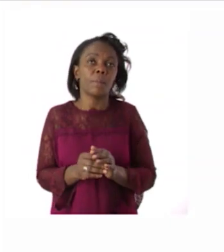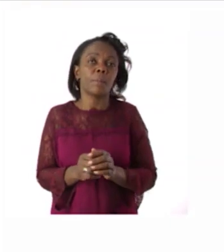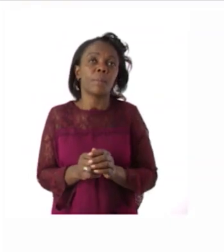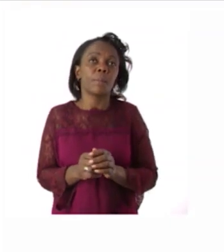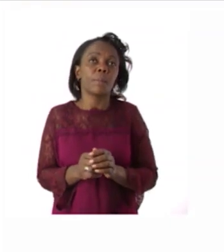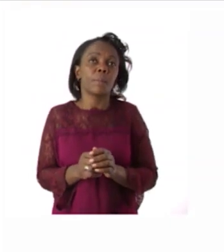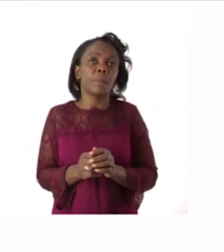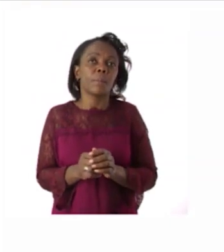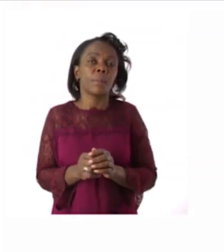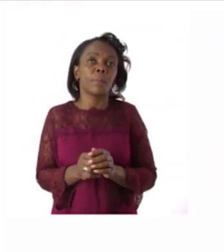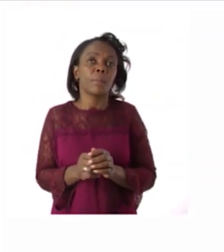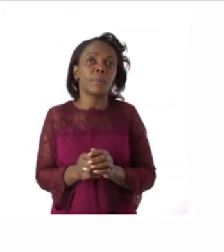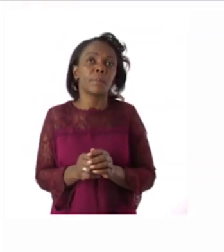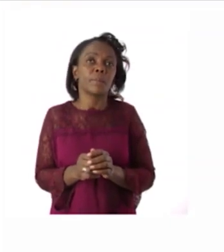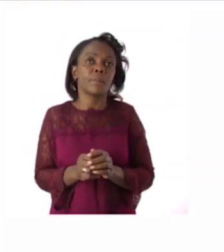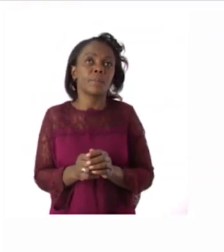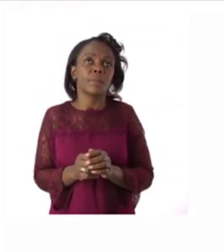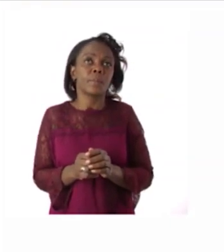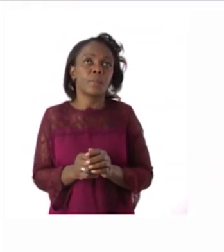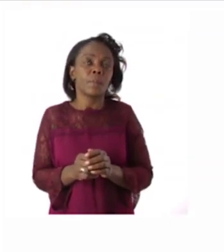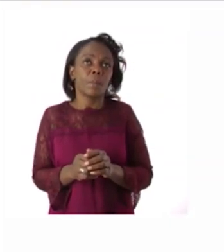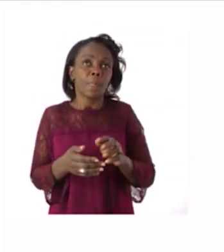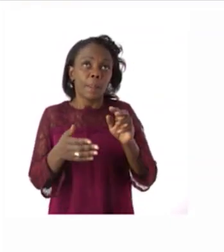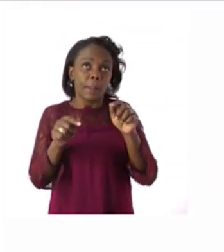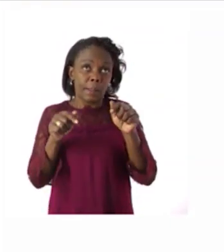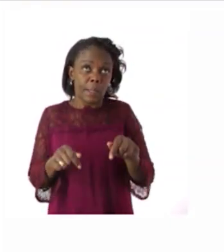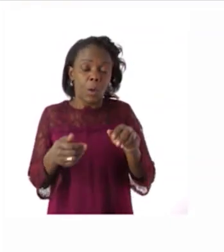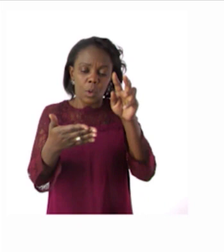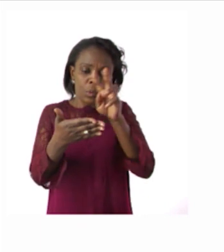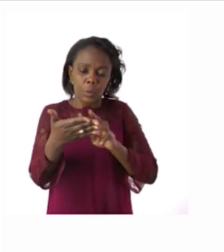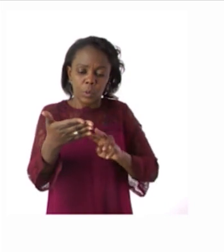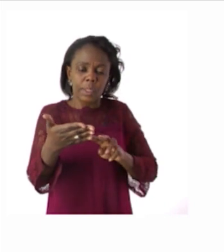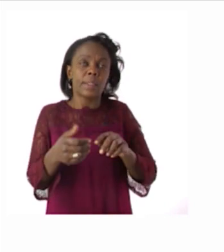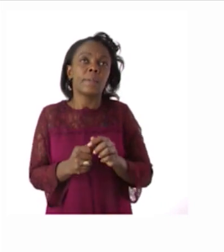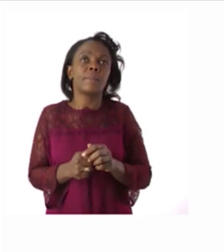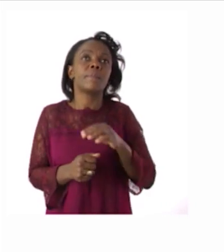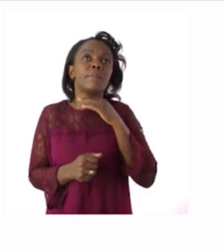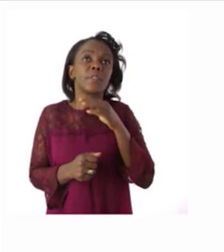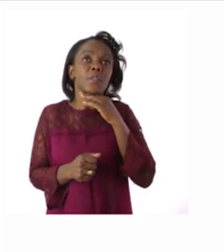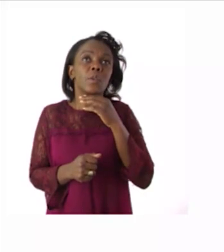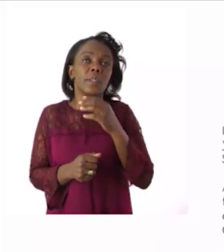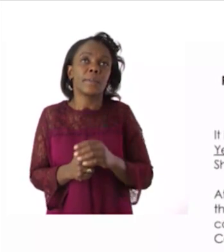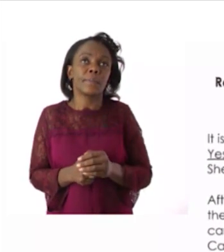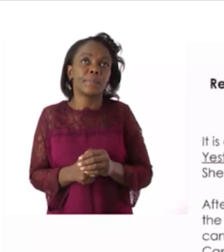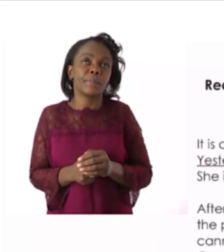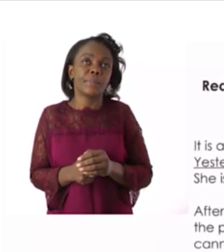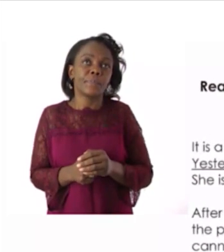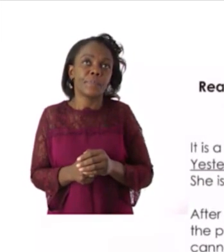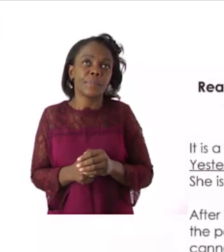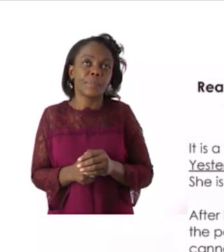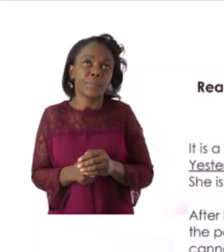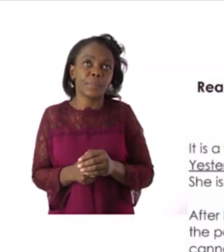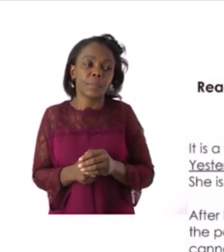3, now we are going to enjoy doing our clapping today.